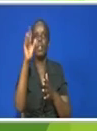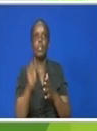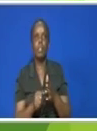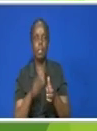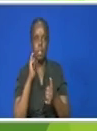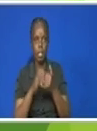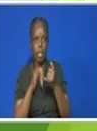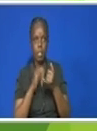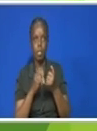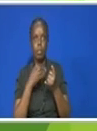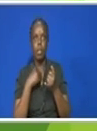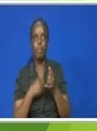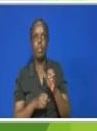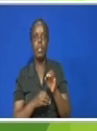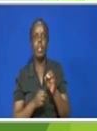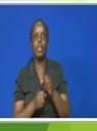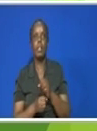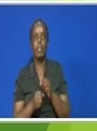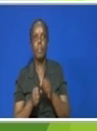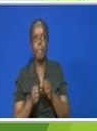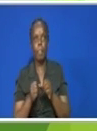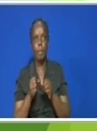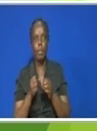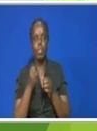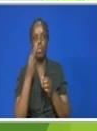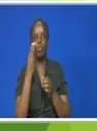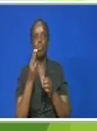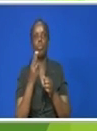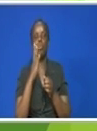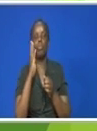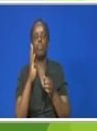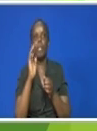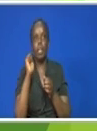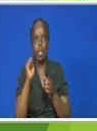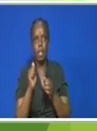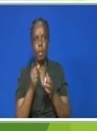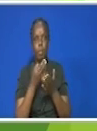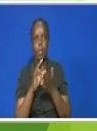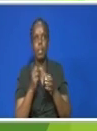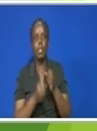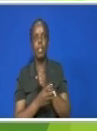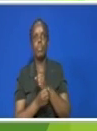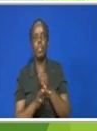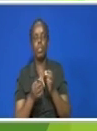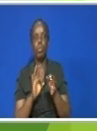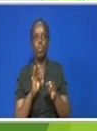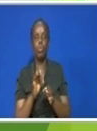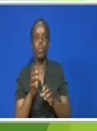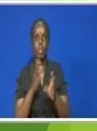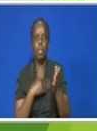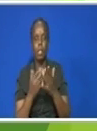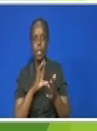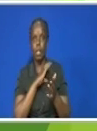Then lastly, we are going to handle the following question, that is, explain 2 significances of coral